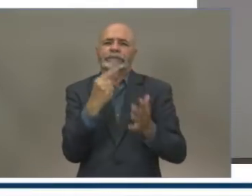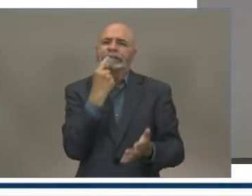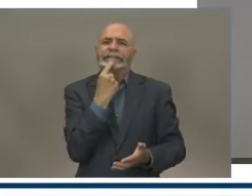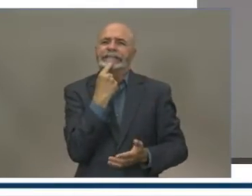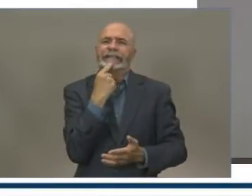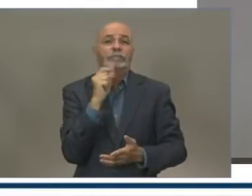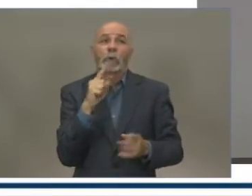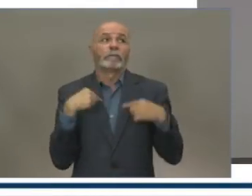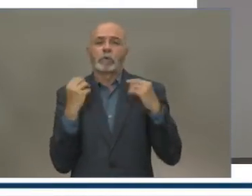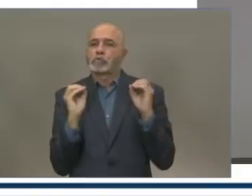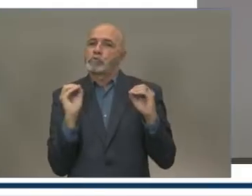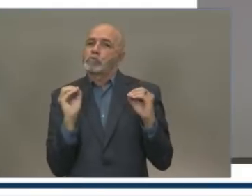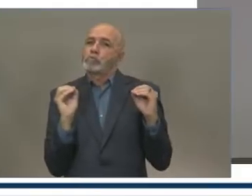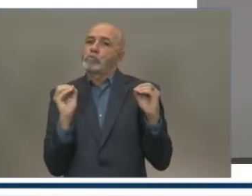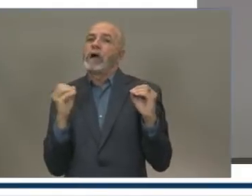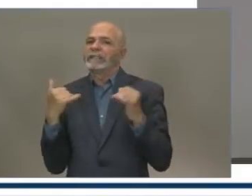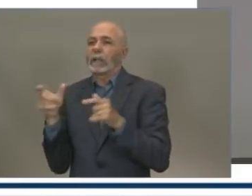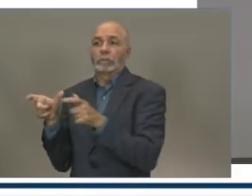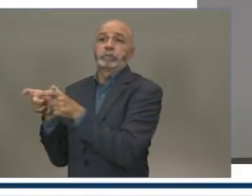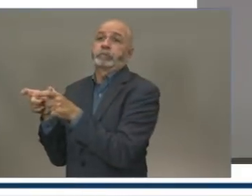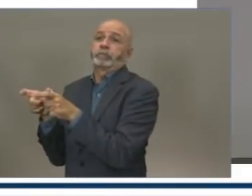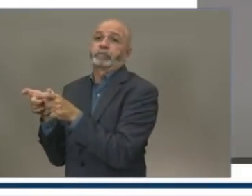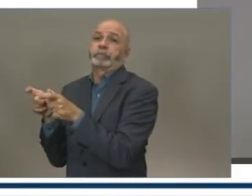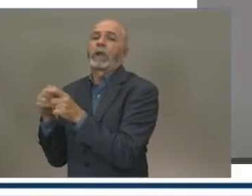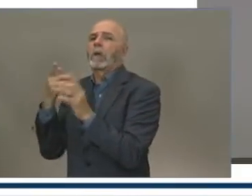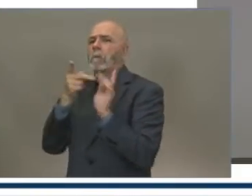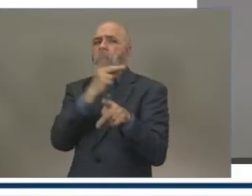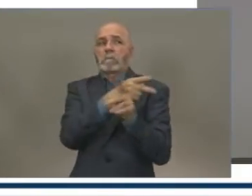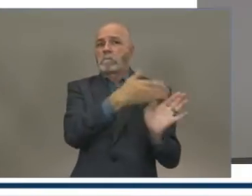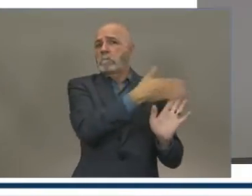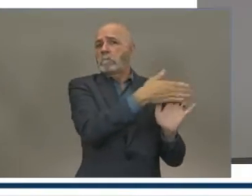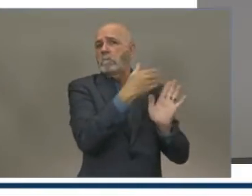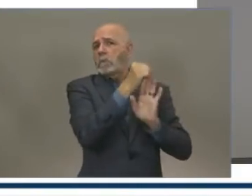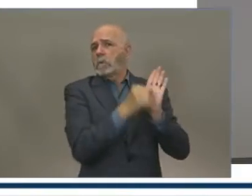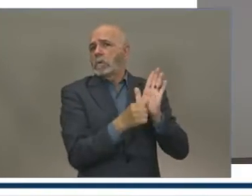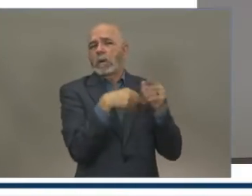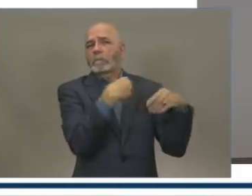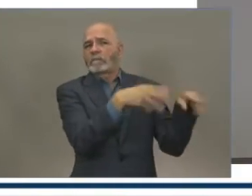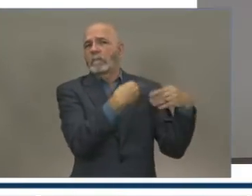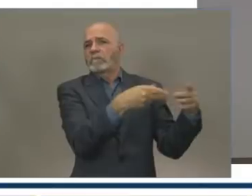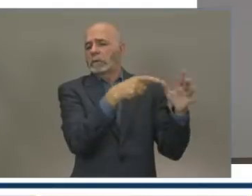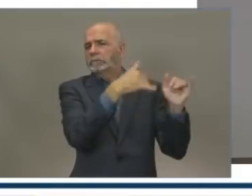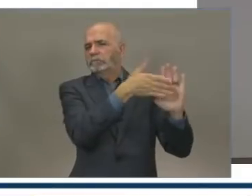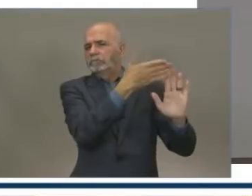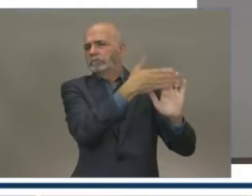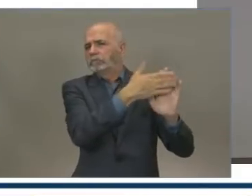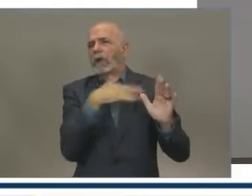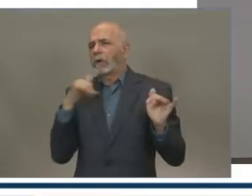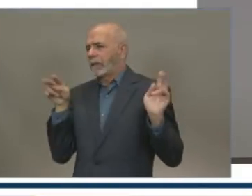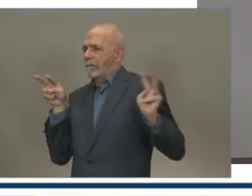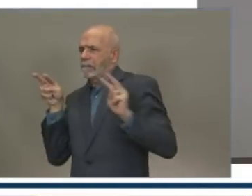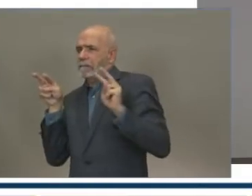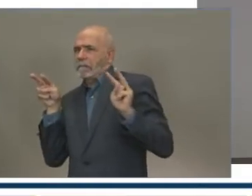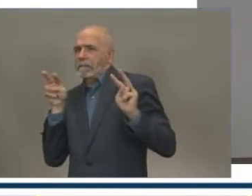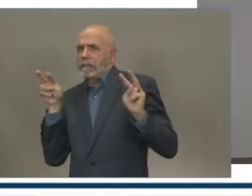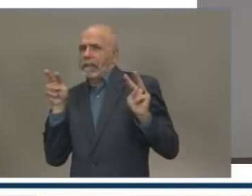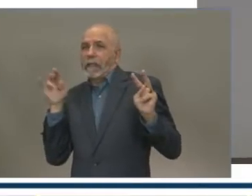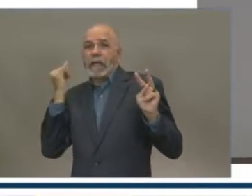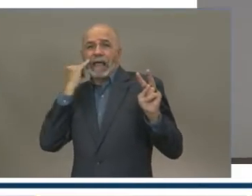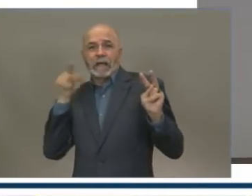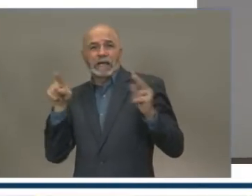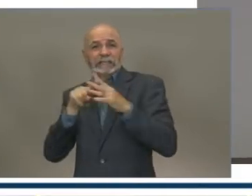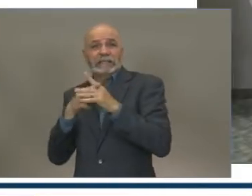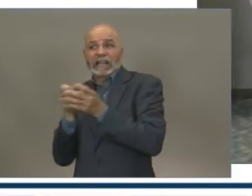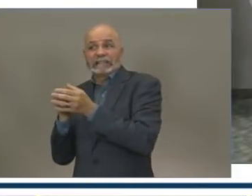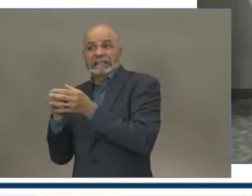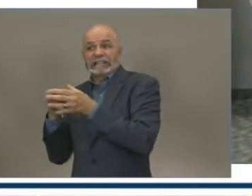in service. Certainly we'll continue to assess and monitor, and we'll be notifying people if there is any.